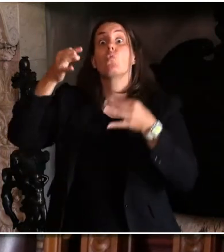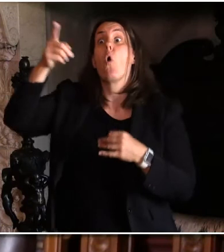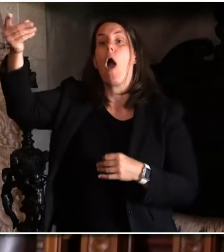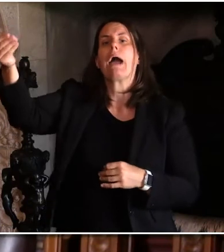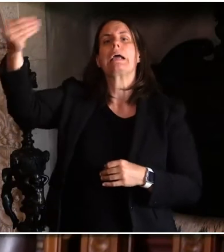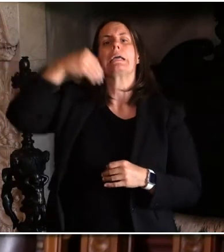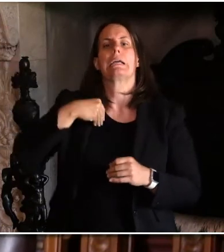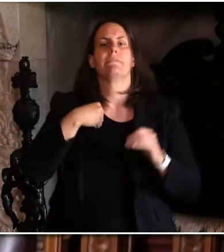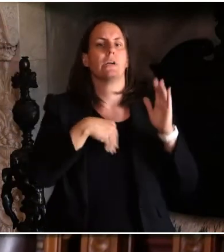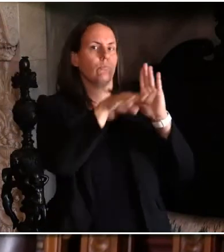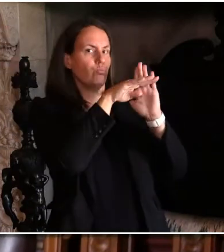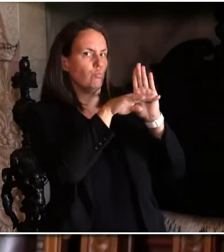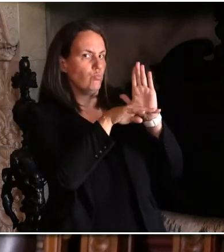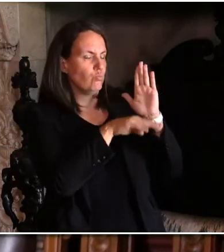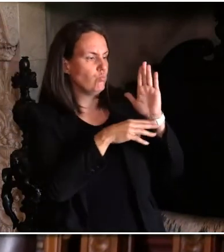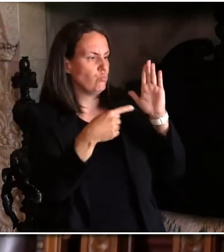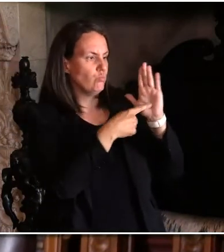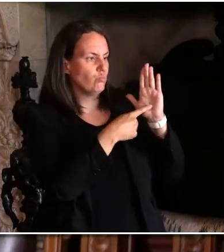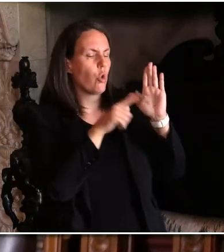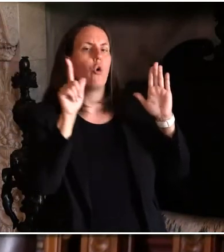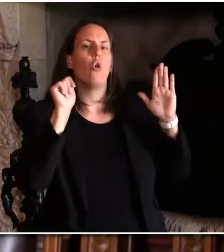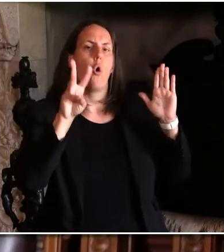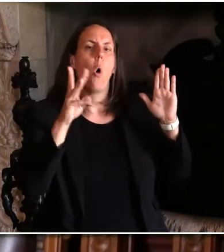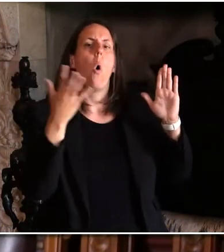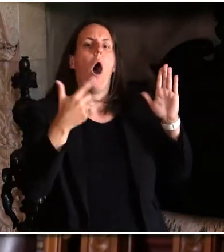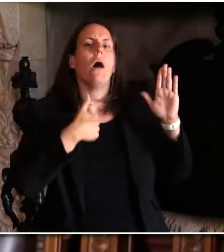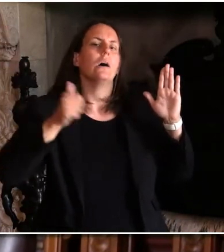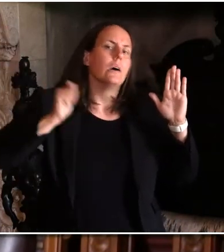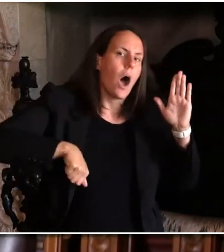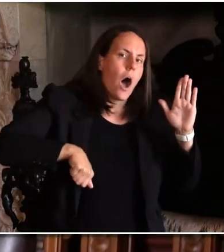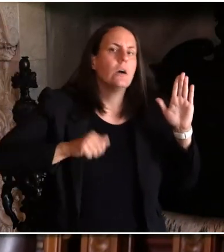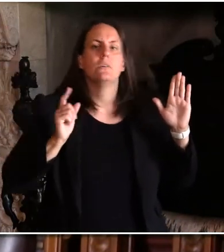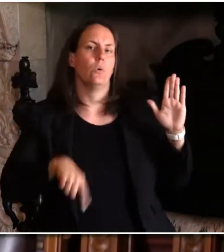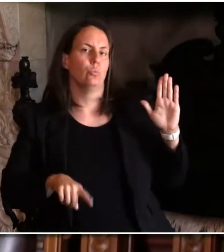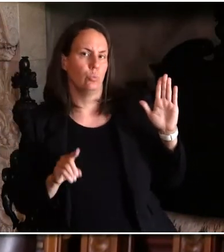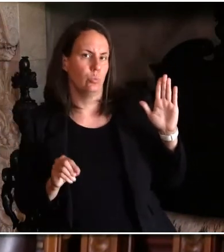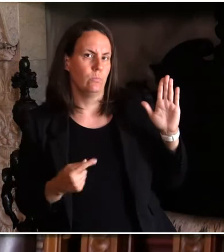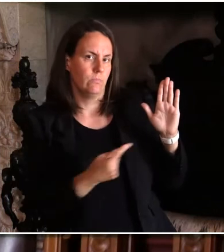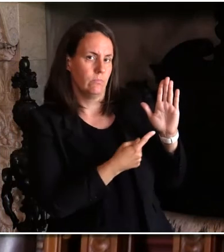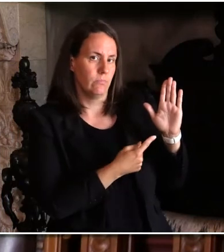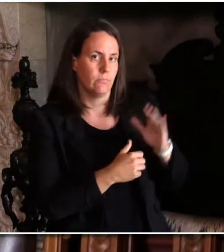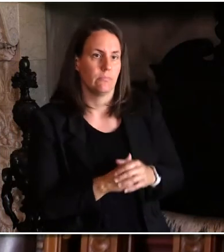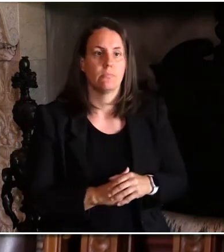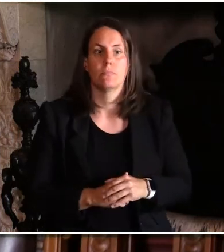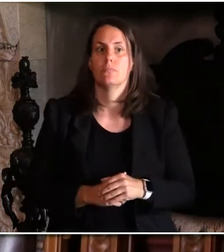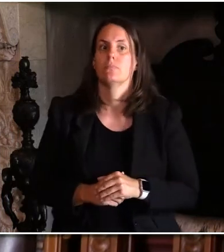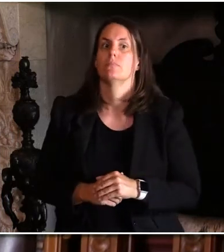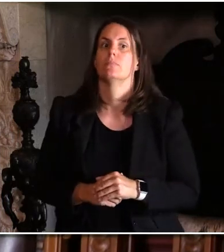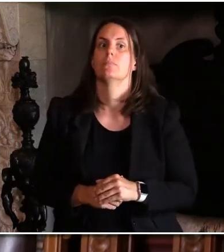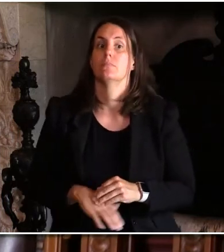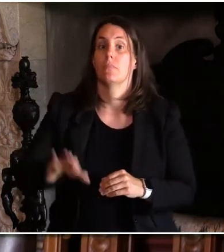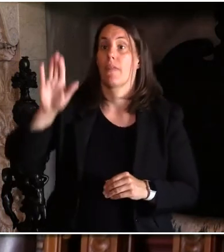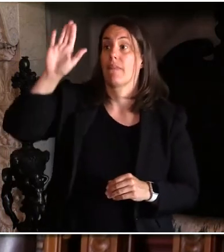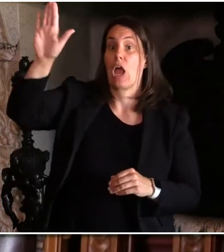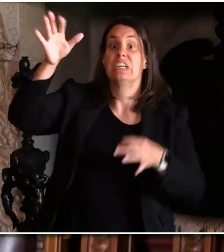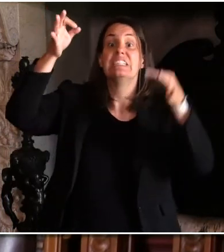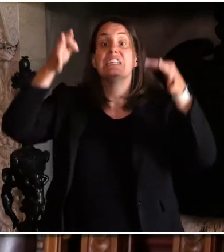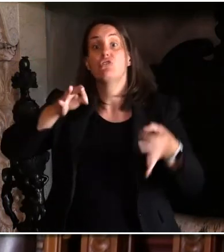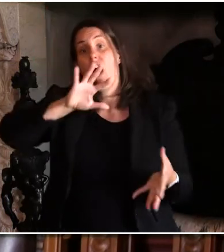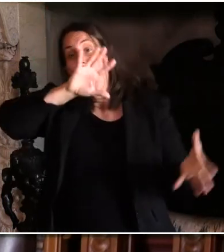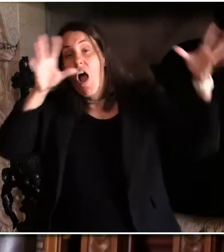interpret the law. In its 161-page decision, the majority did not provide clear guidelines